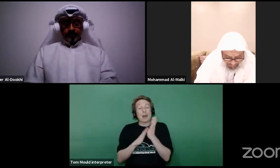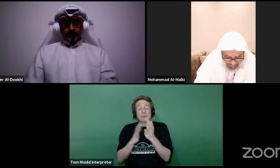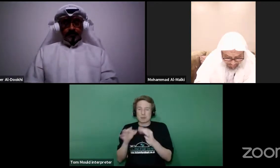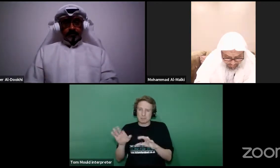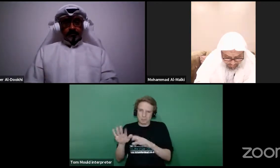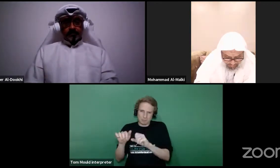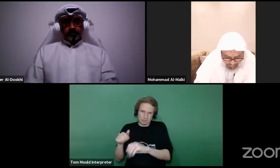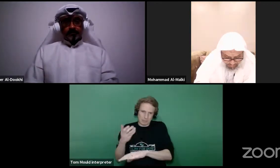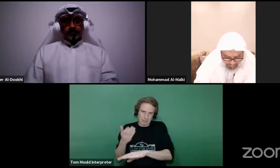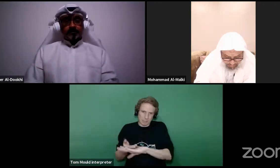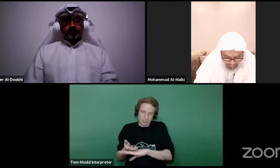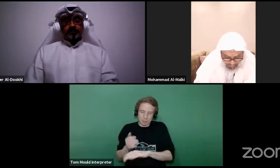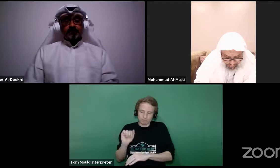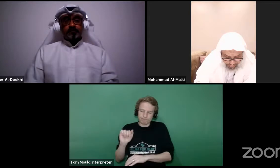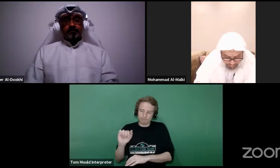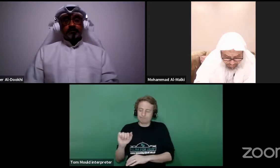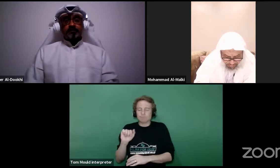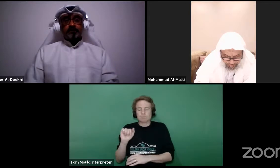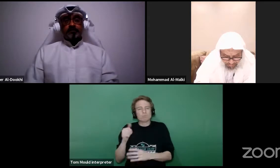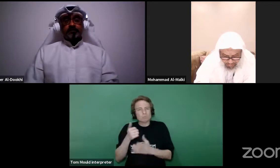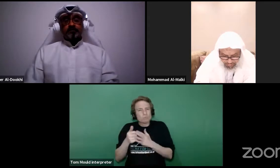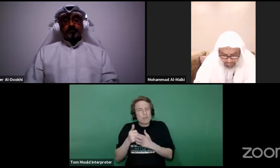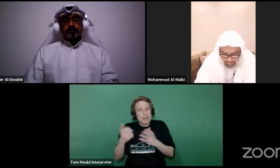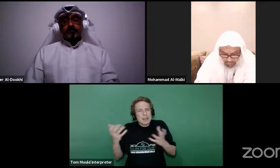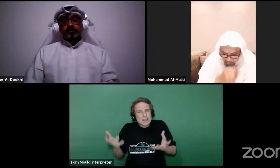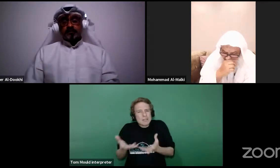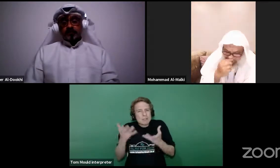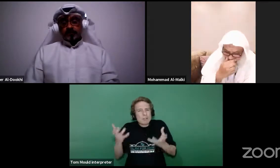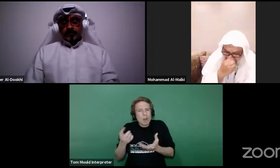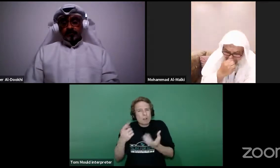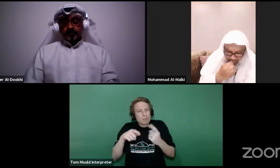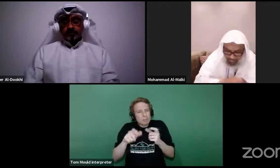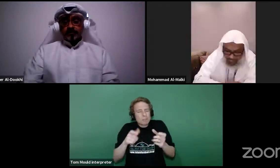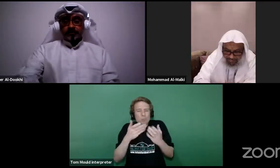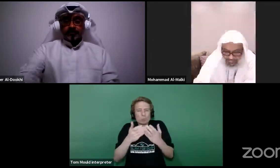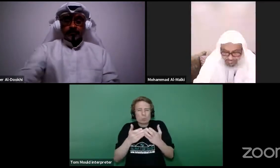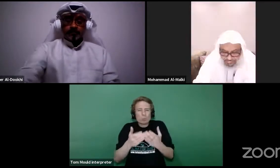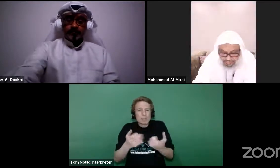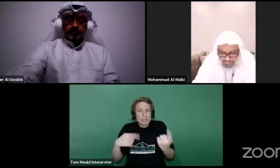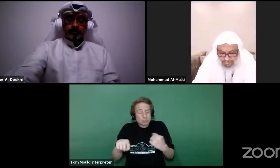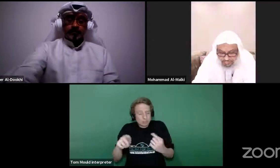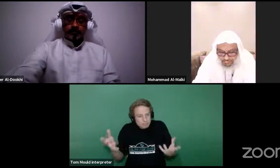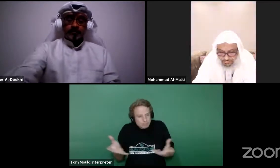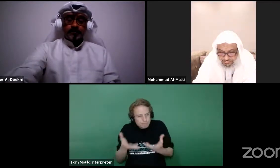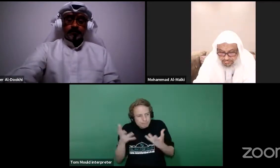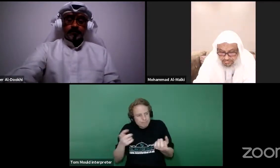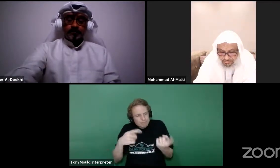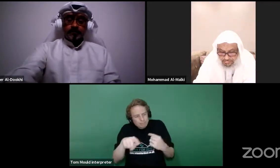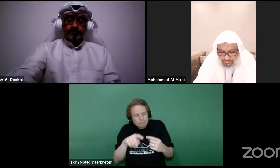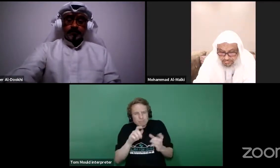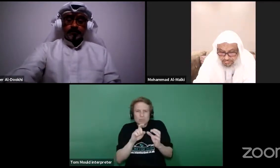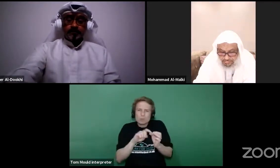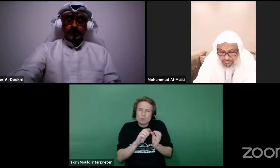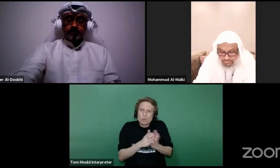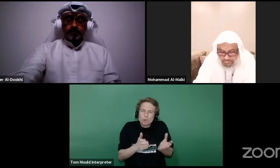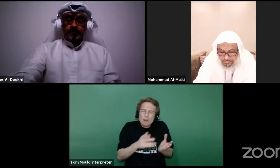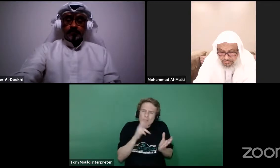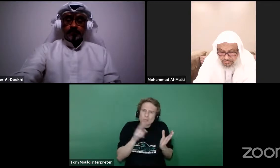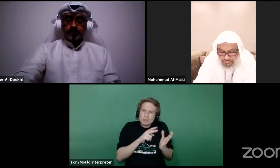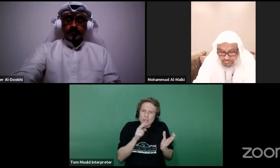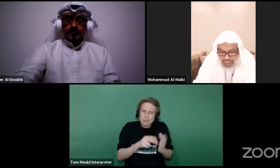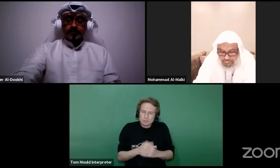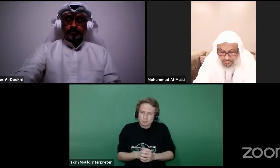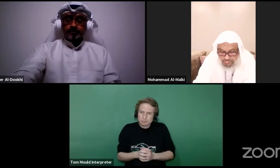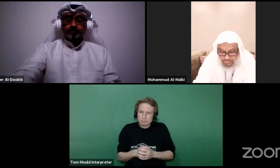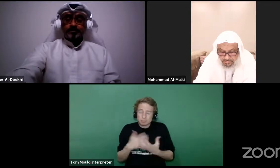the Muslims to recite the Quran, as has been mentioned in the narration collected by Imam al-Tirmidhi,